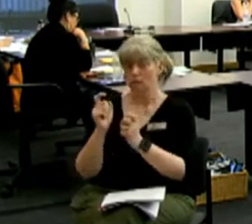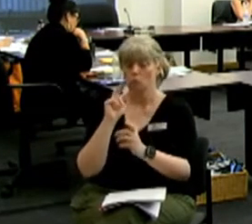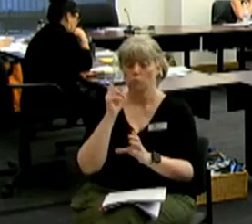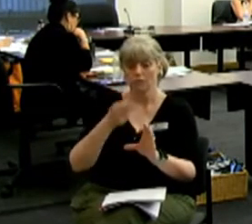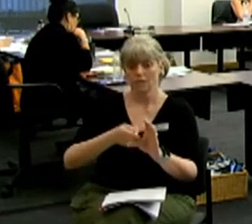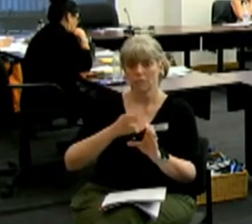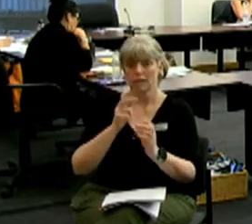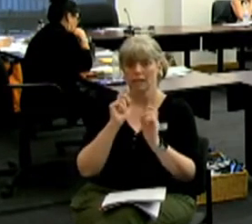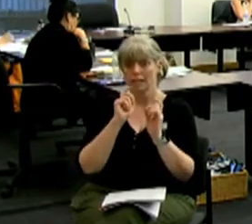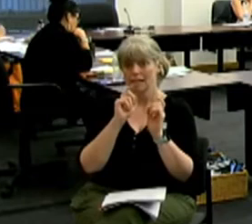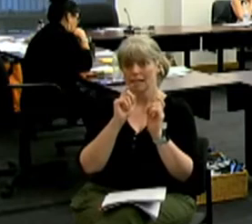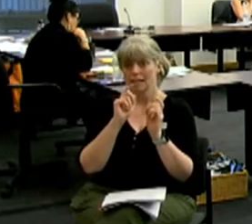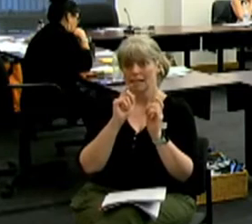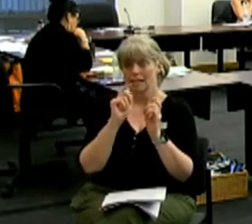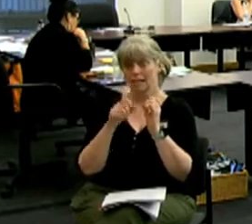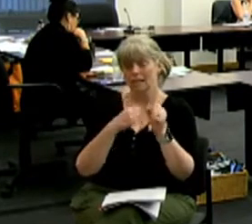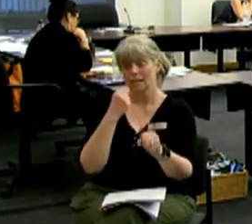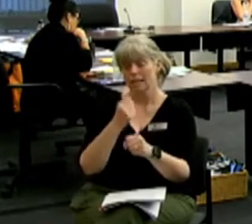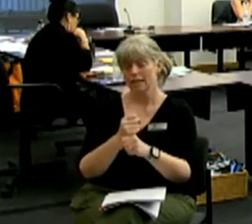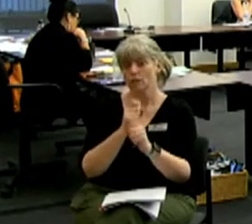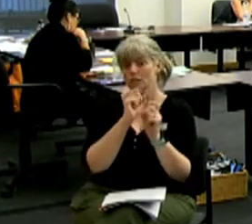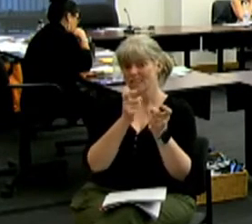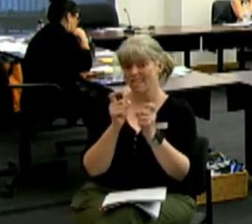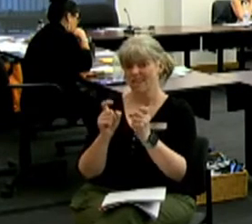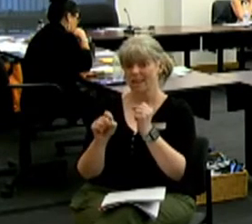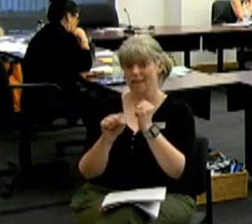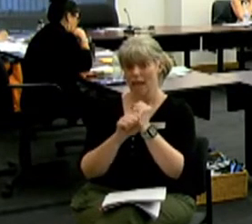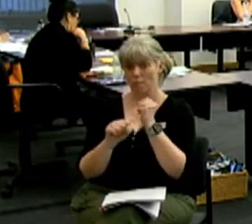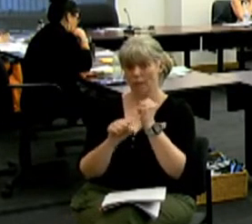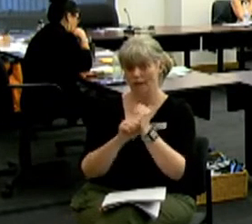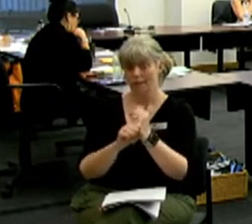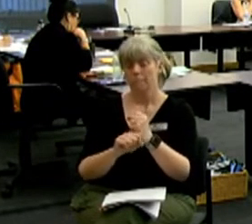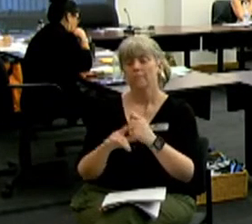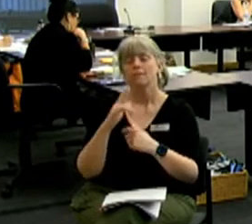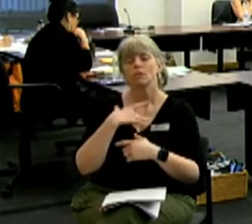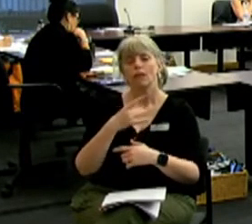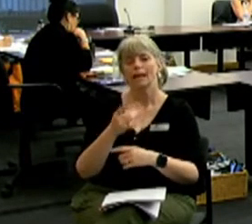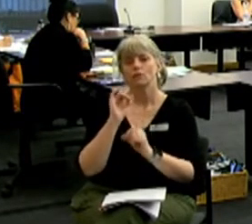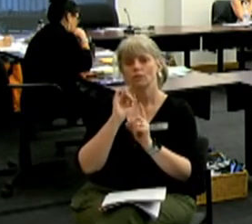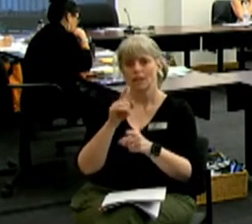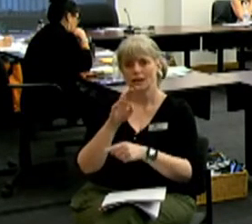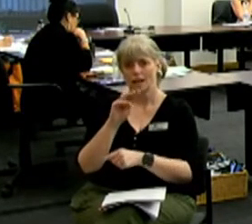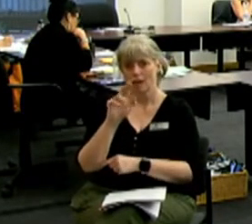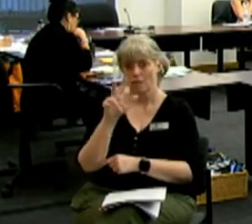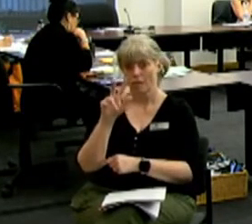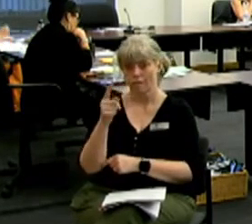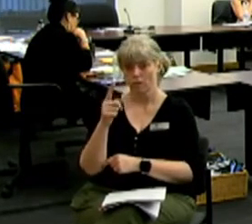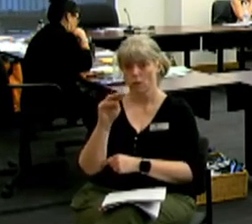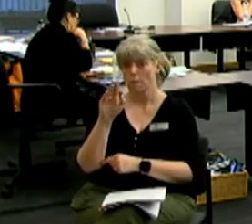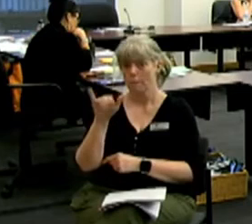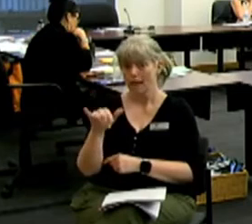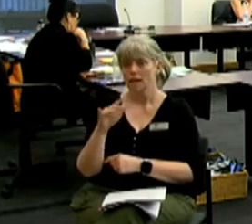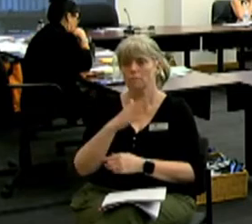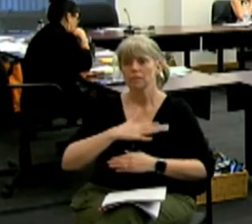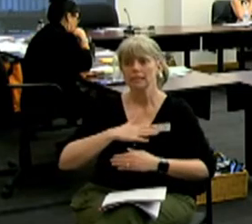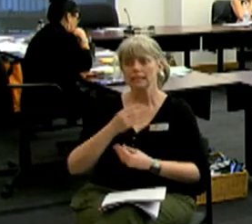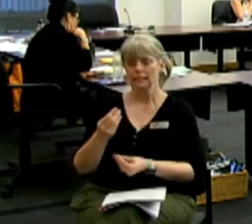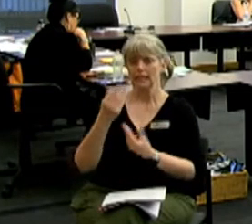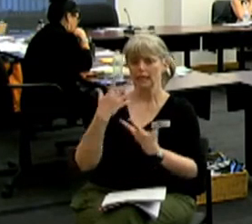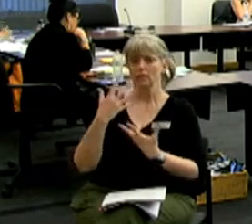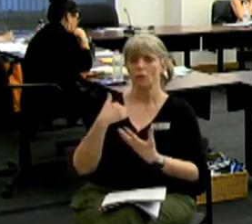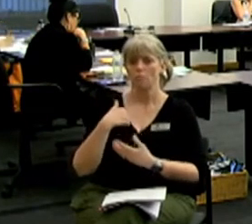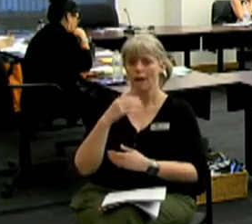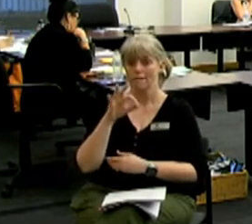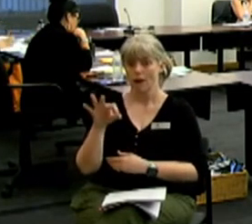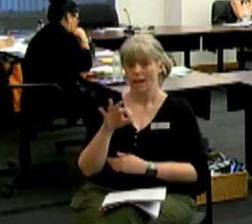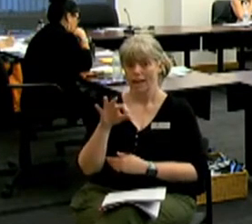year's employee giving campaign. If you would like to attend on the 31st of May, please let my office know by